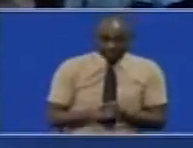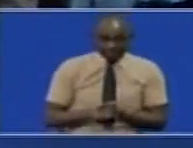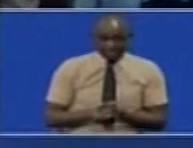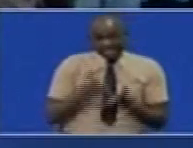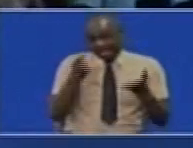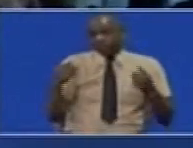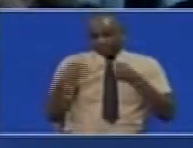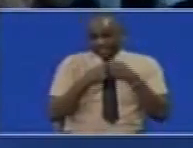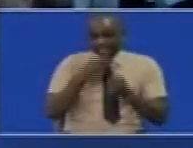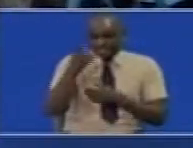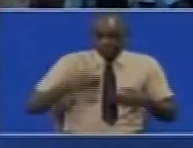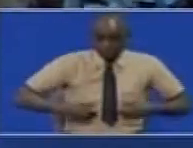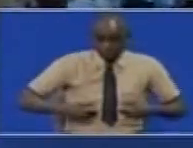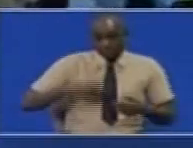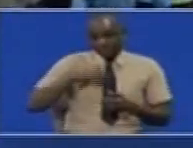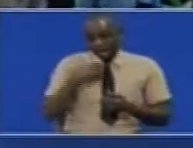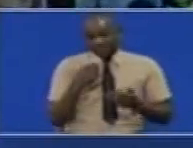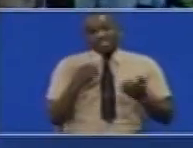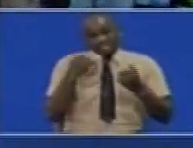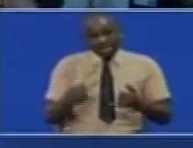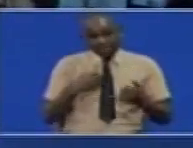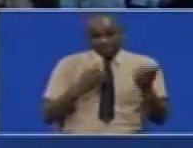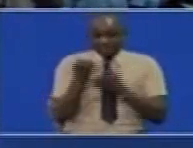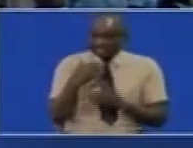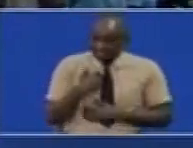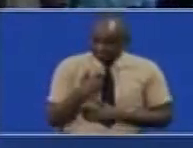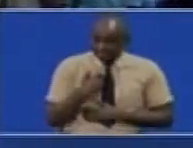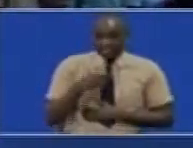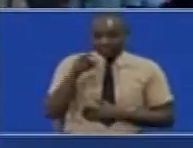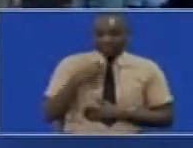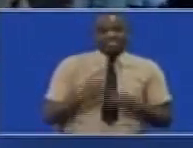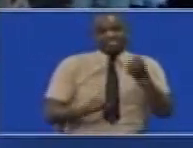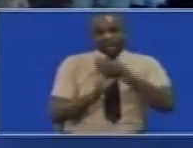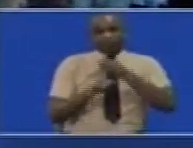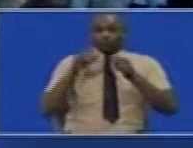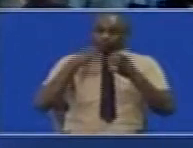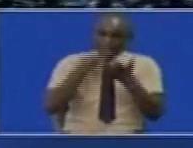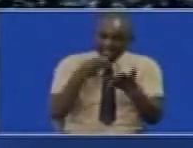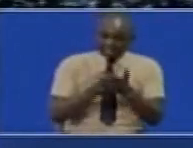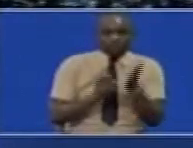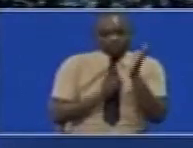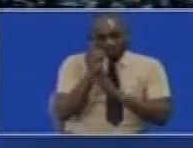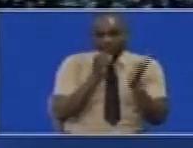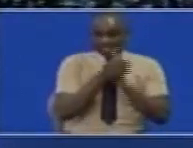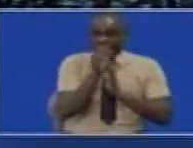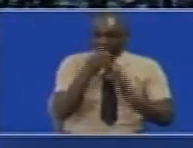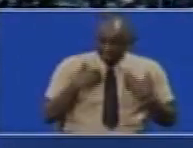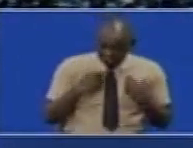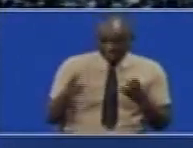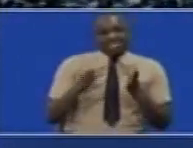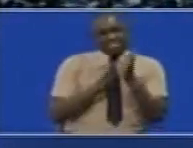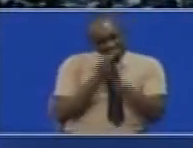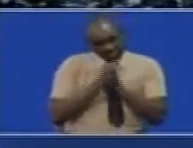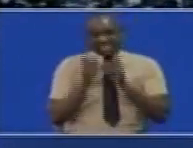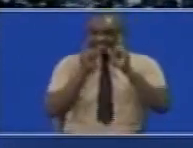Among the challenges young rising entrepreneurs face, a lack of proper support and financing to develop their skills, passion and talents